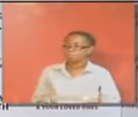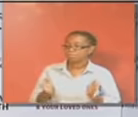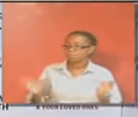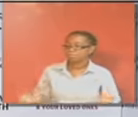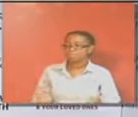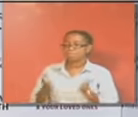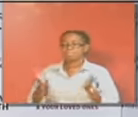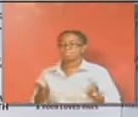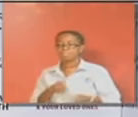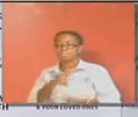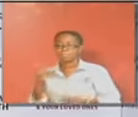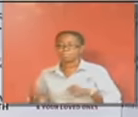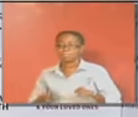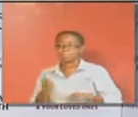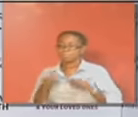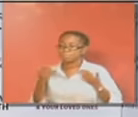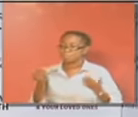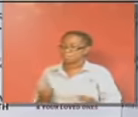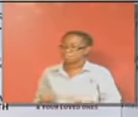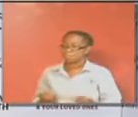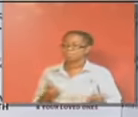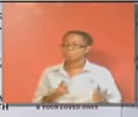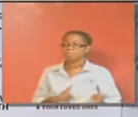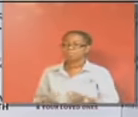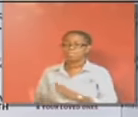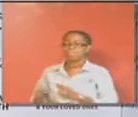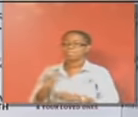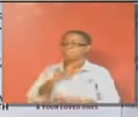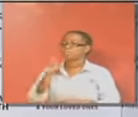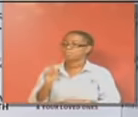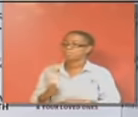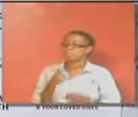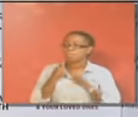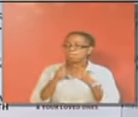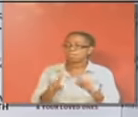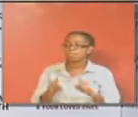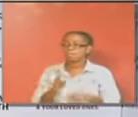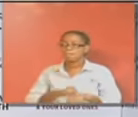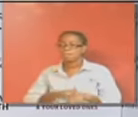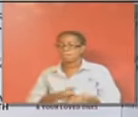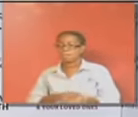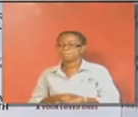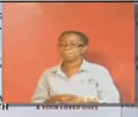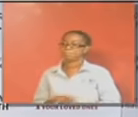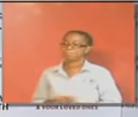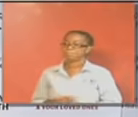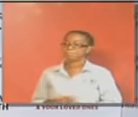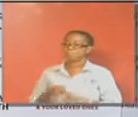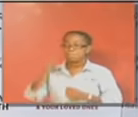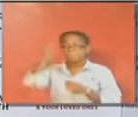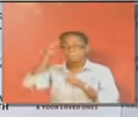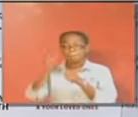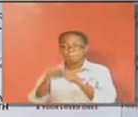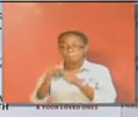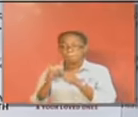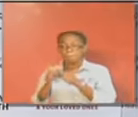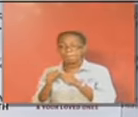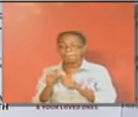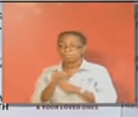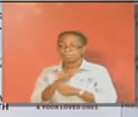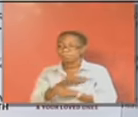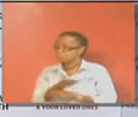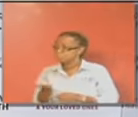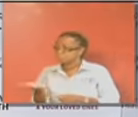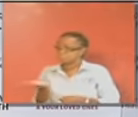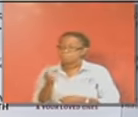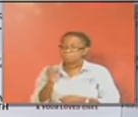the question and answer segment, we remind members of the media, please ask 2 brief questions,